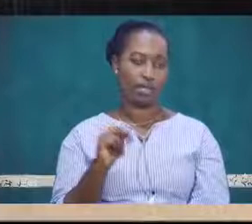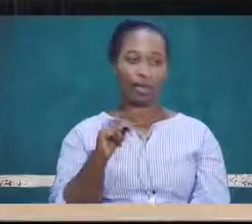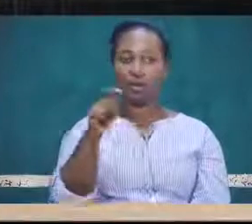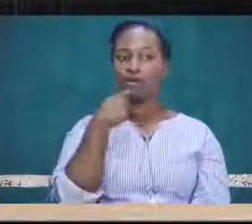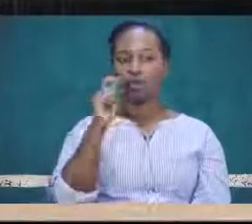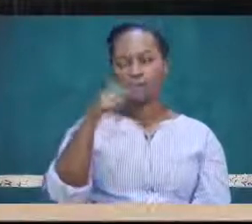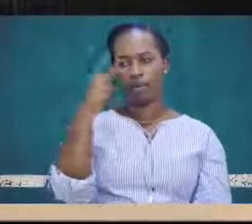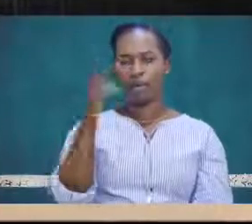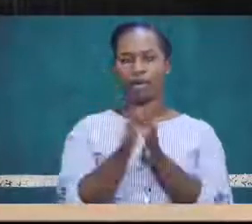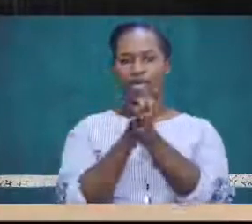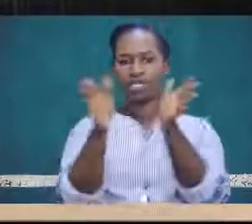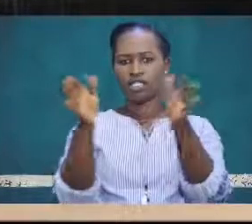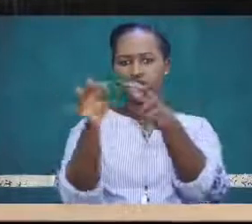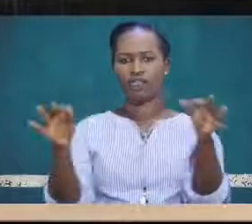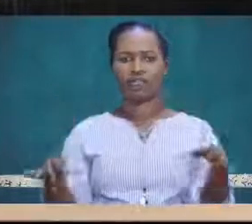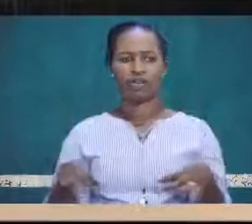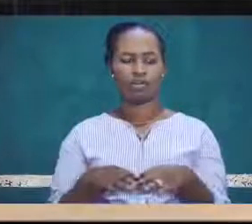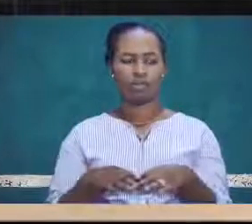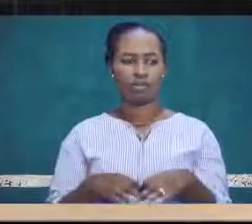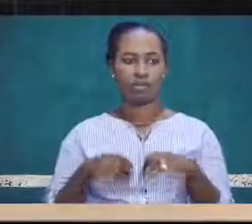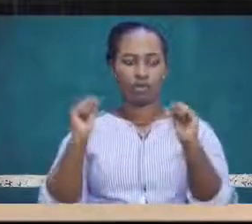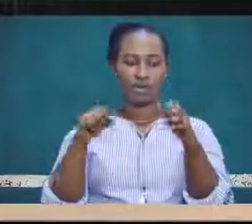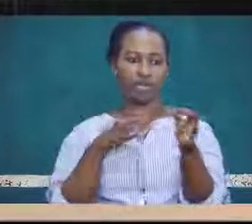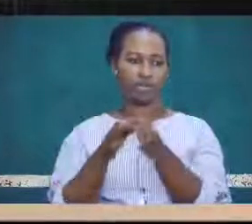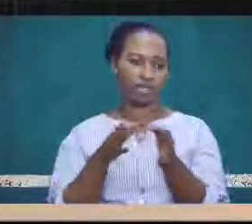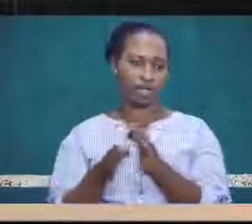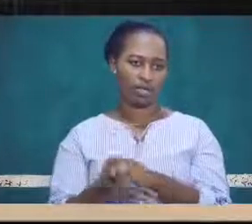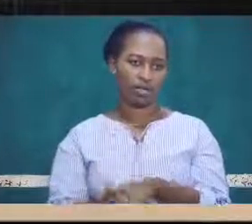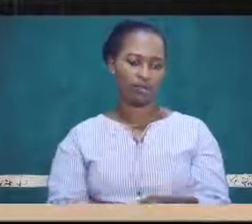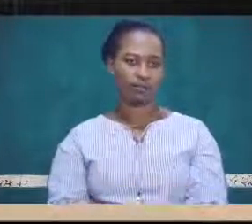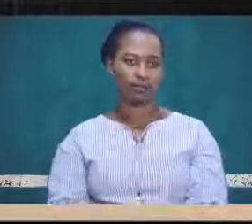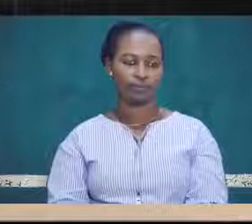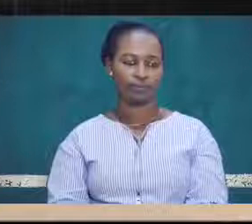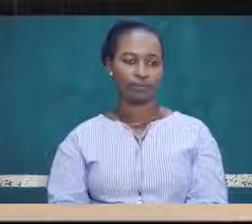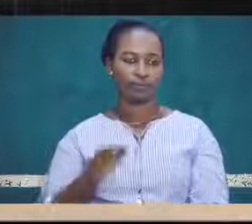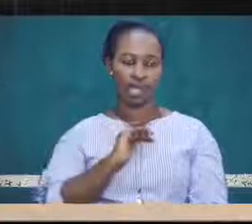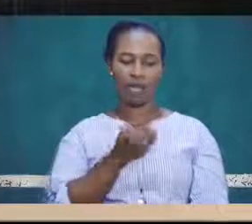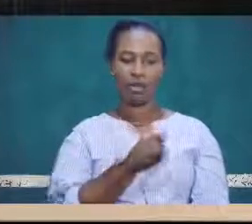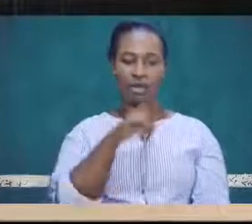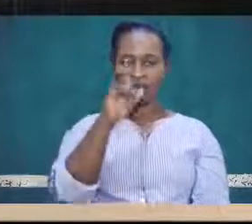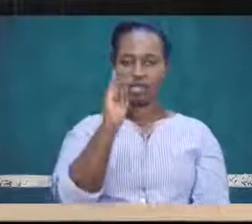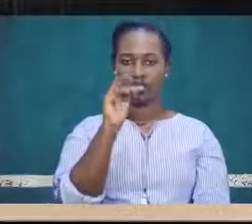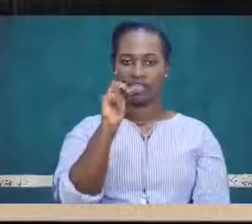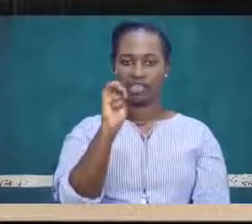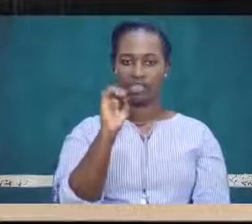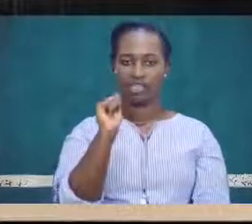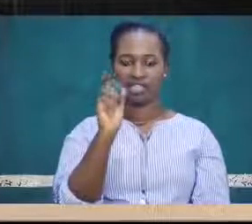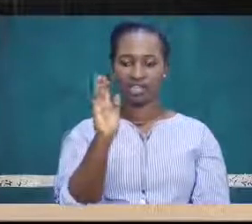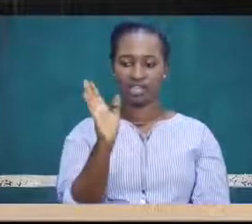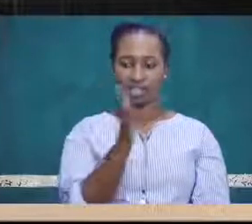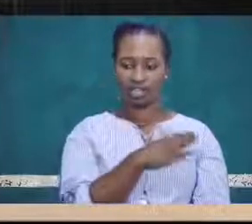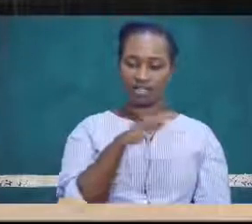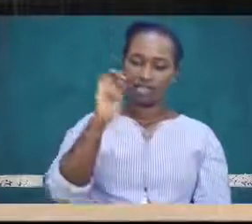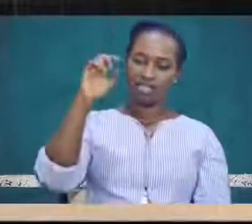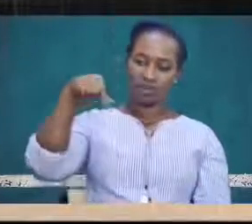to look at the general form. You can state this, our linear equation, our general equation,